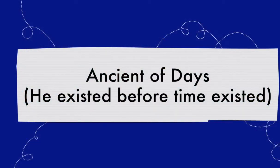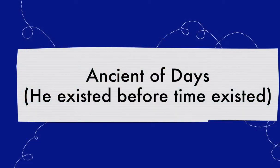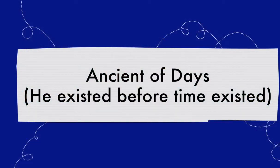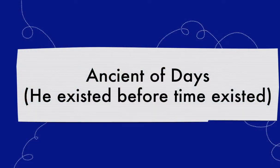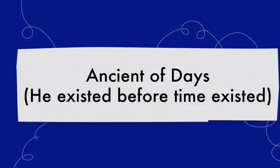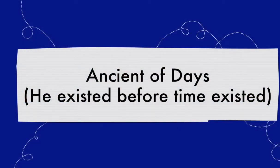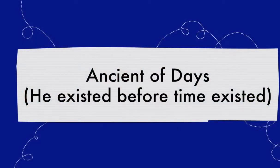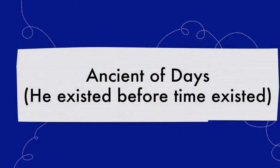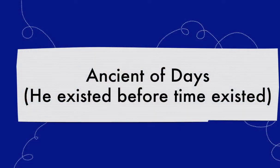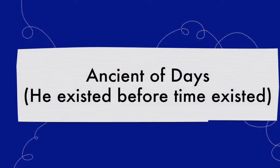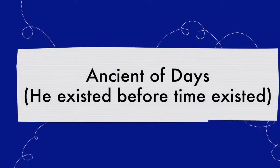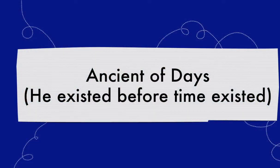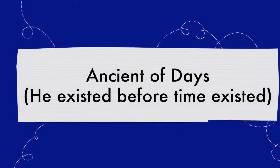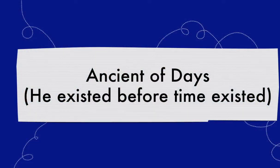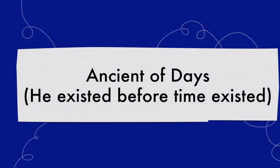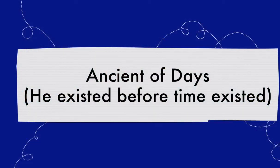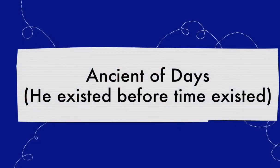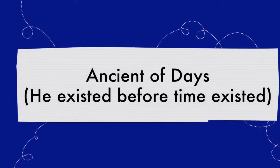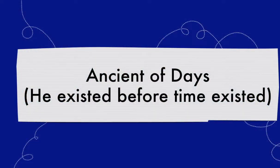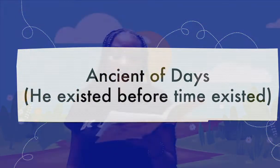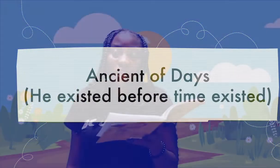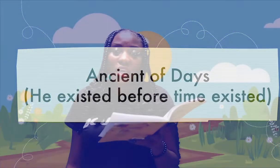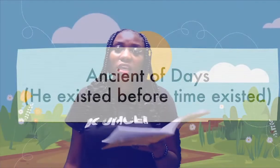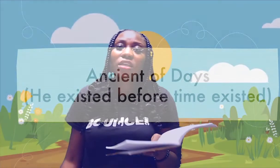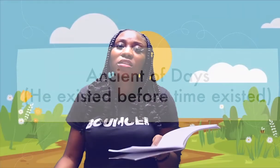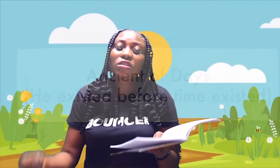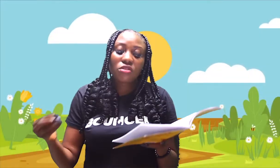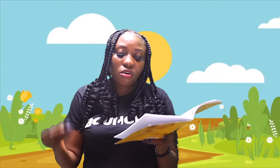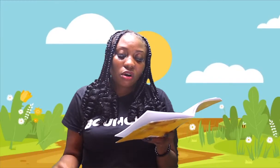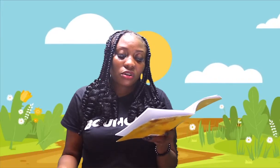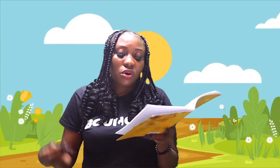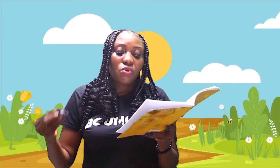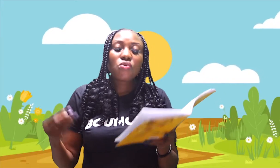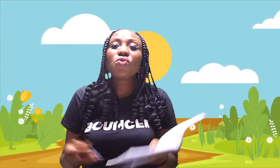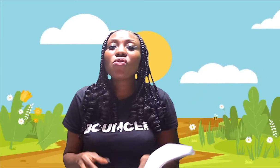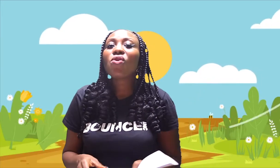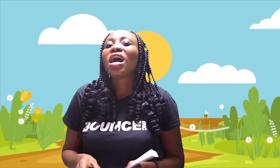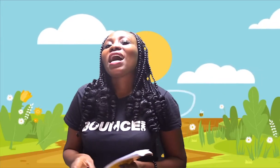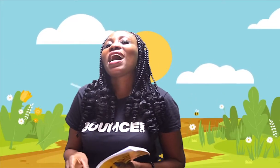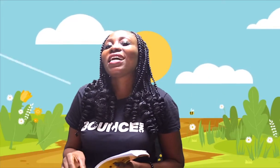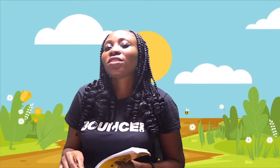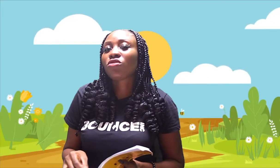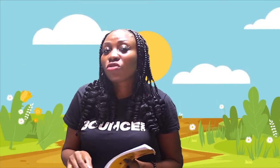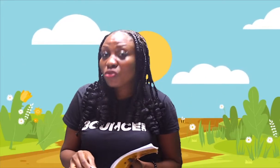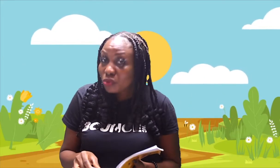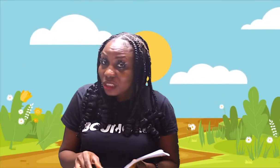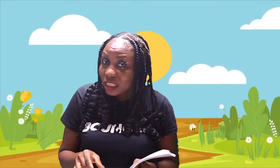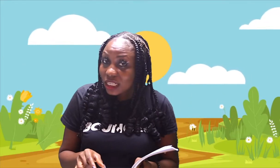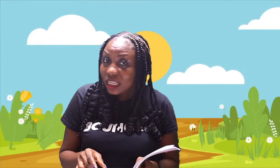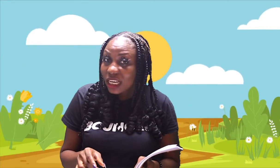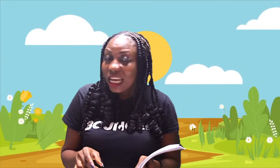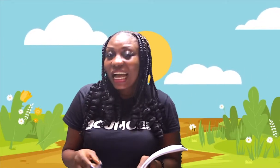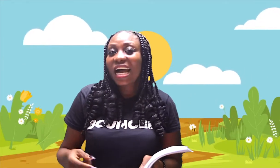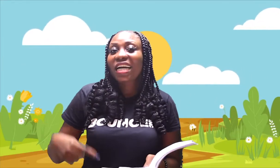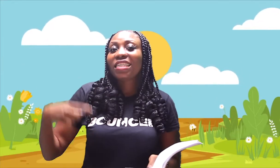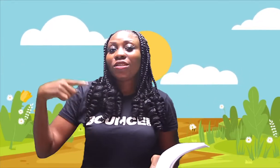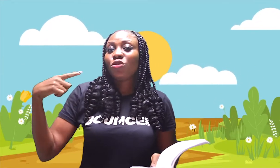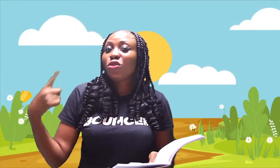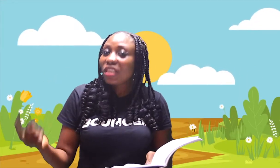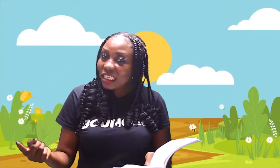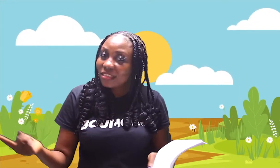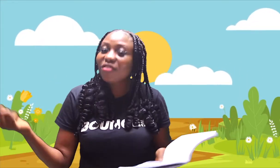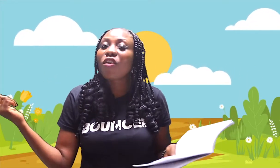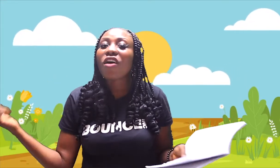even before time existed. Okay? He is the God who has ruled and